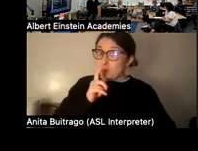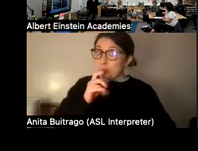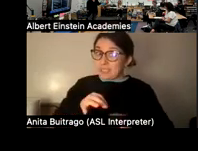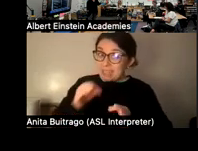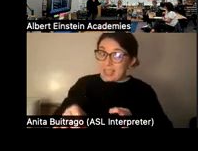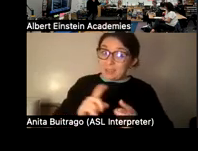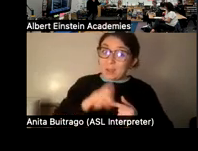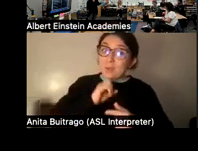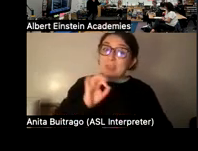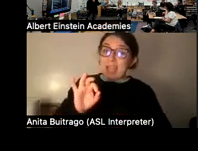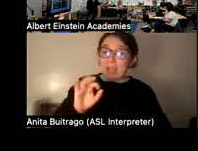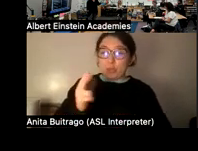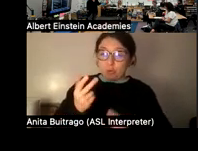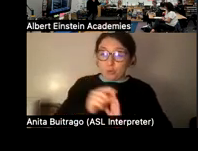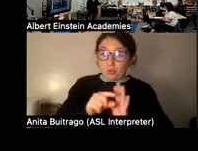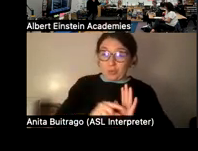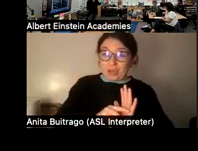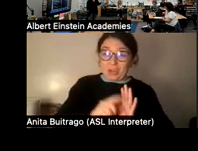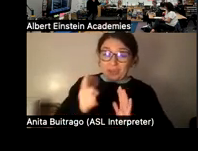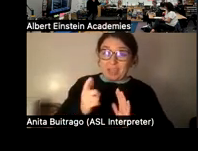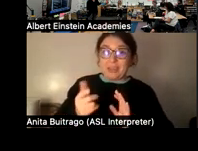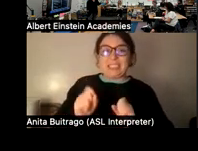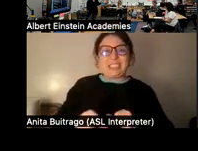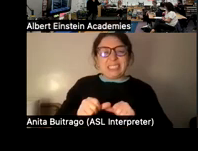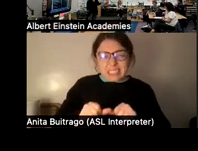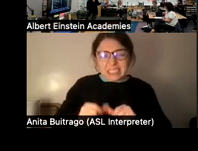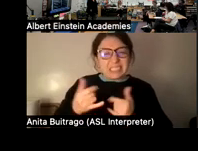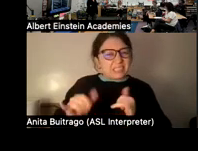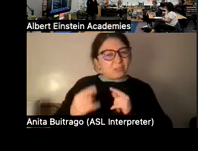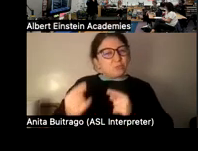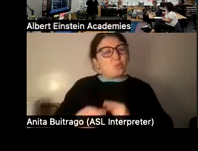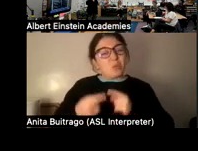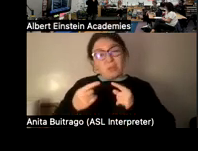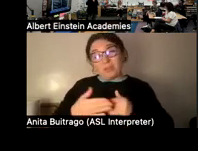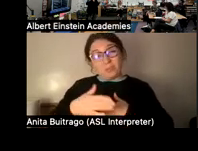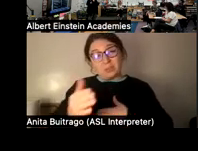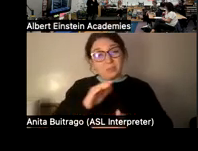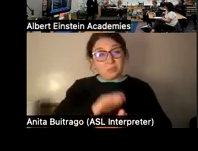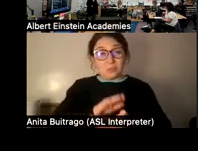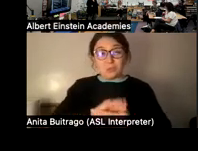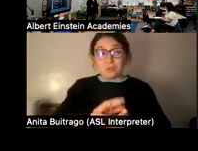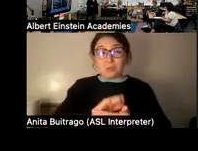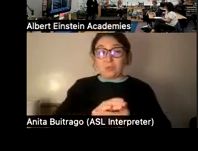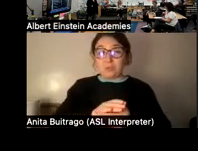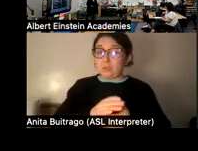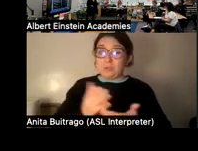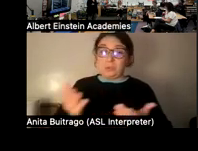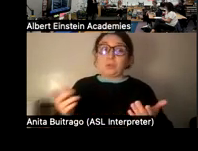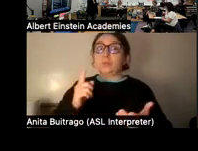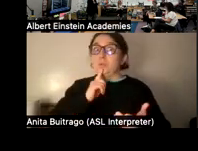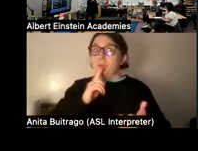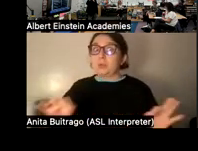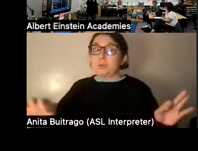grade or later, continue to struggle for the rest of their school. So it's really important to us